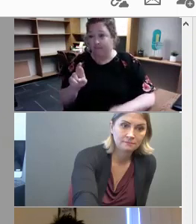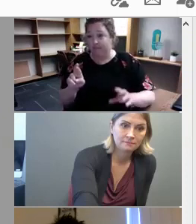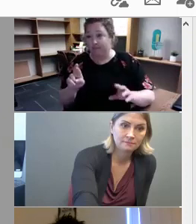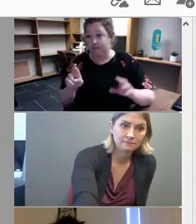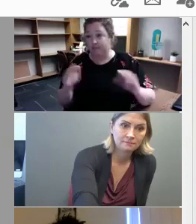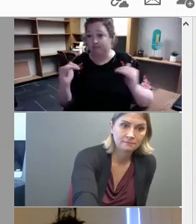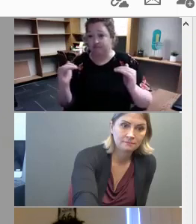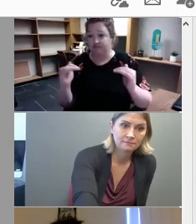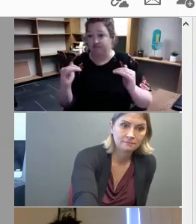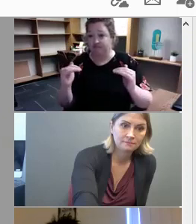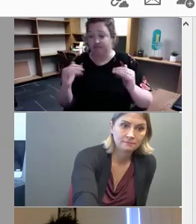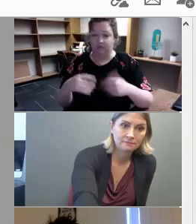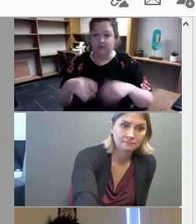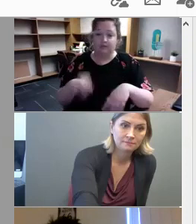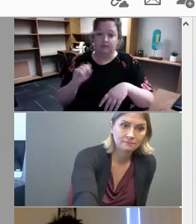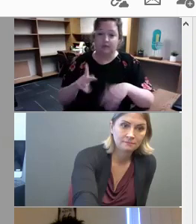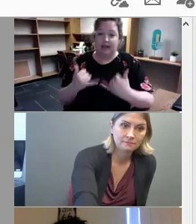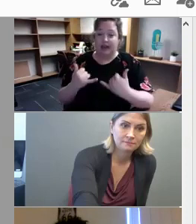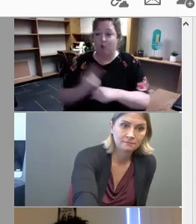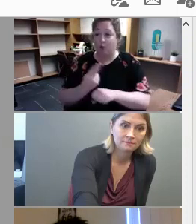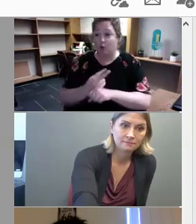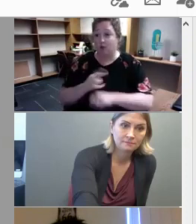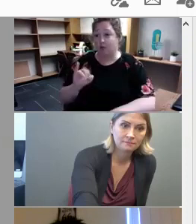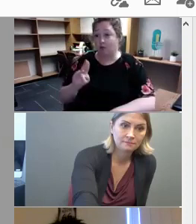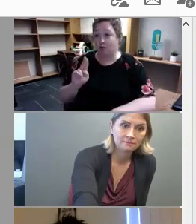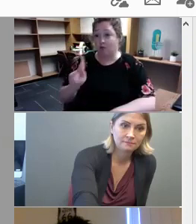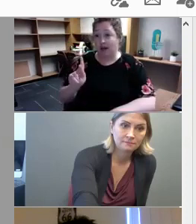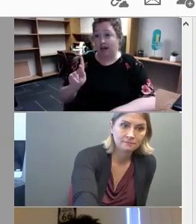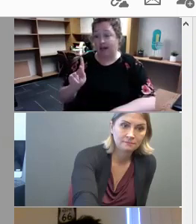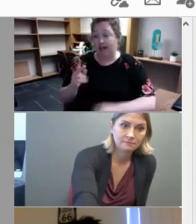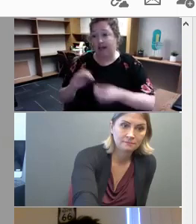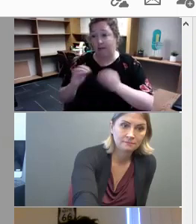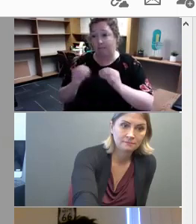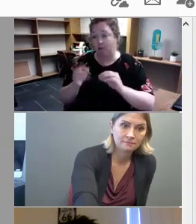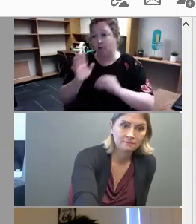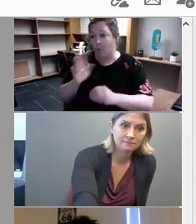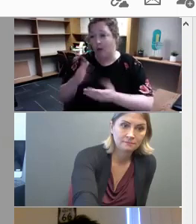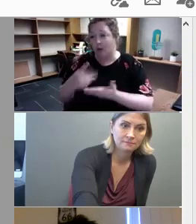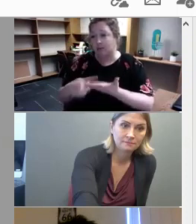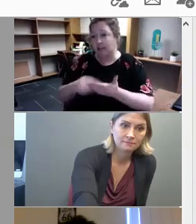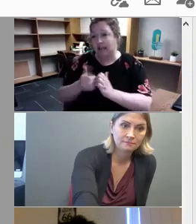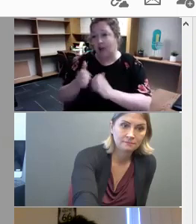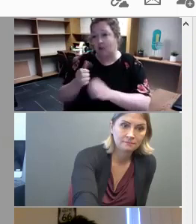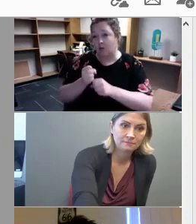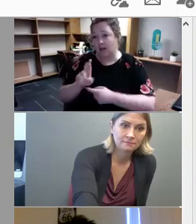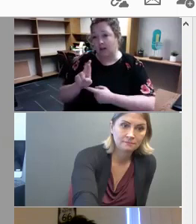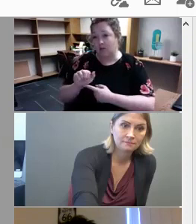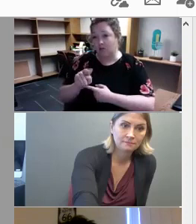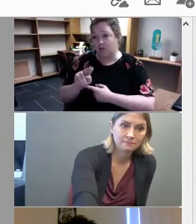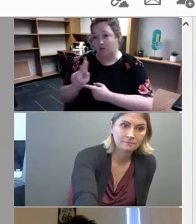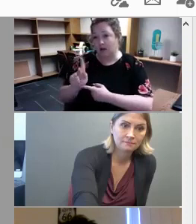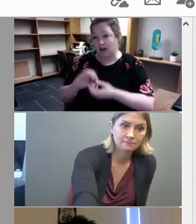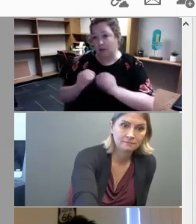that is what we discussed. We will also talk about how we can get the rank numbers, but essentially that is what it does. This procedure just